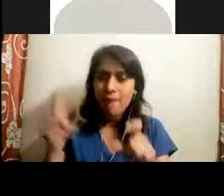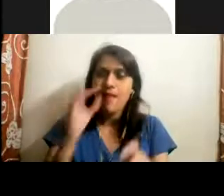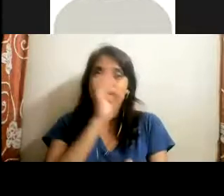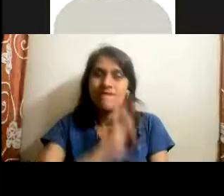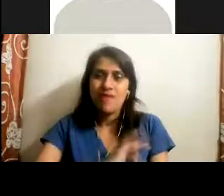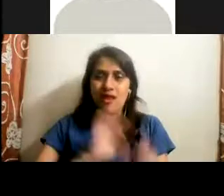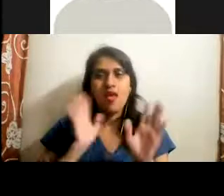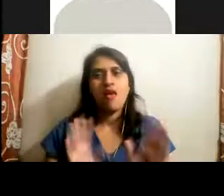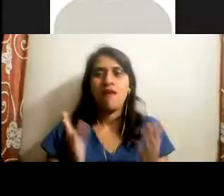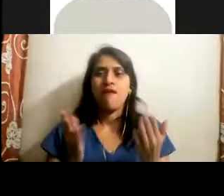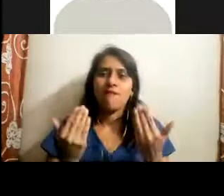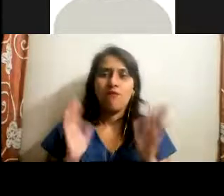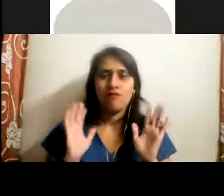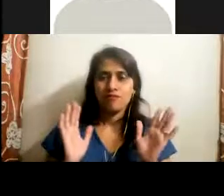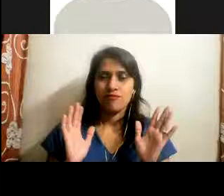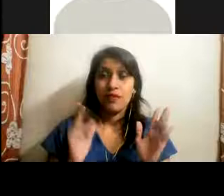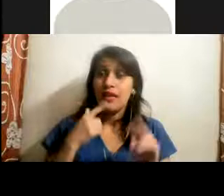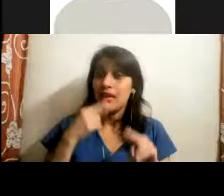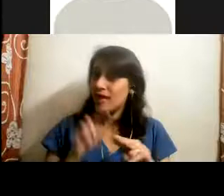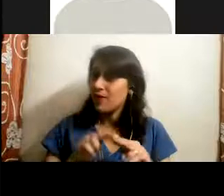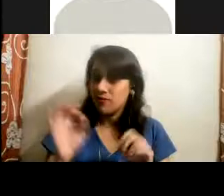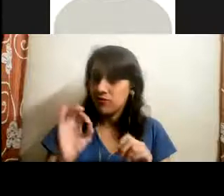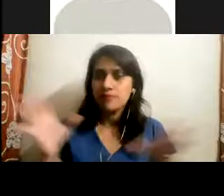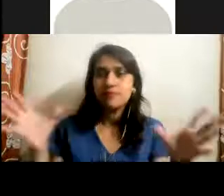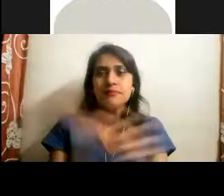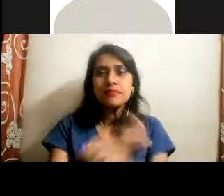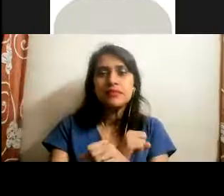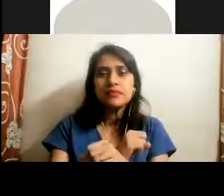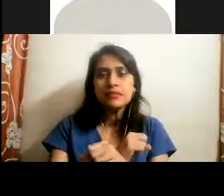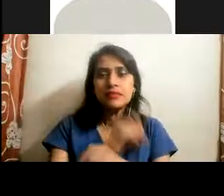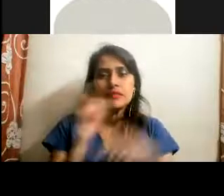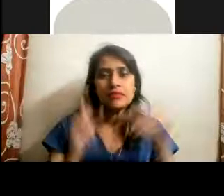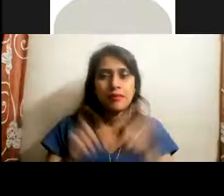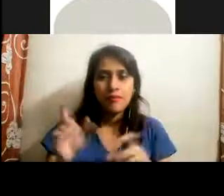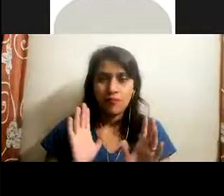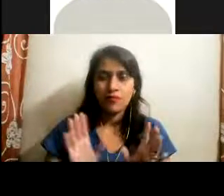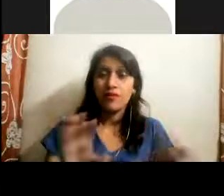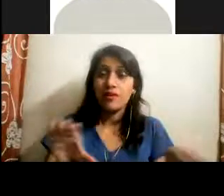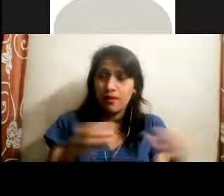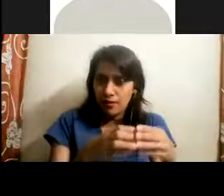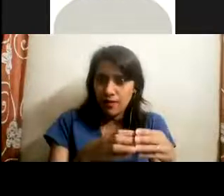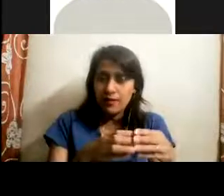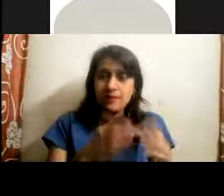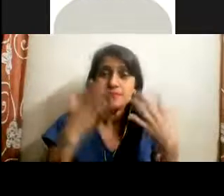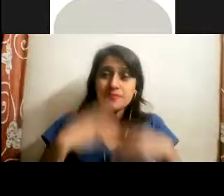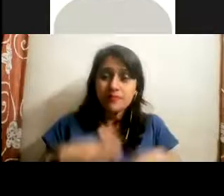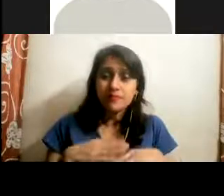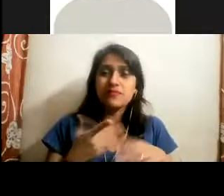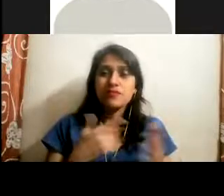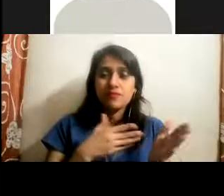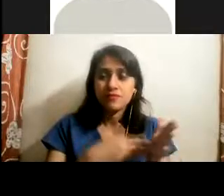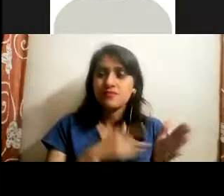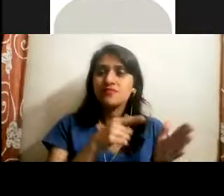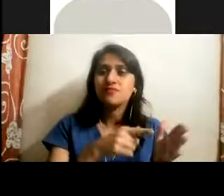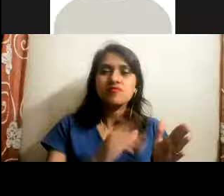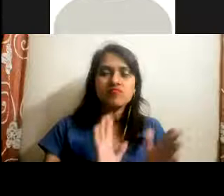Otherwise they'll be left out as usual, even if the community health services are worked out by the health